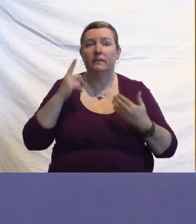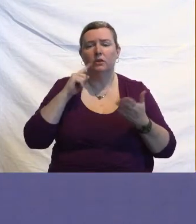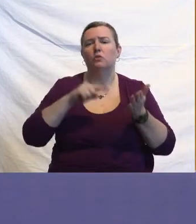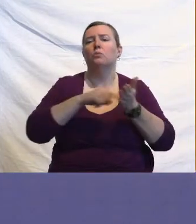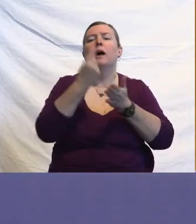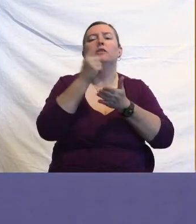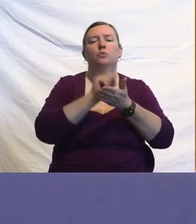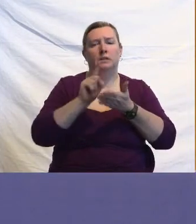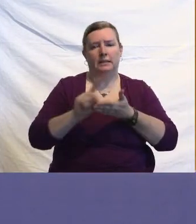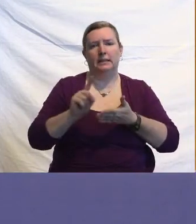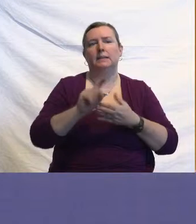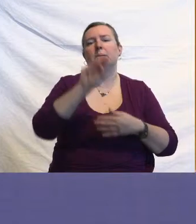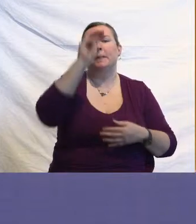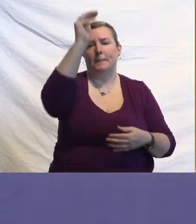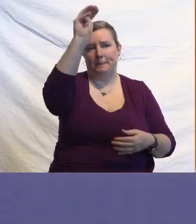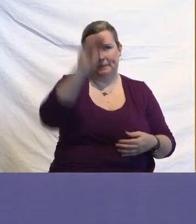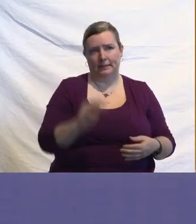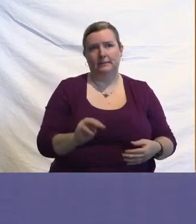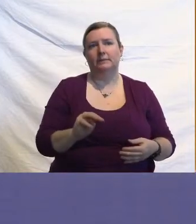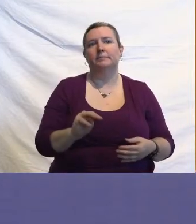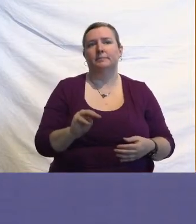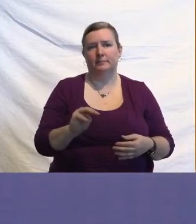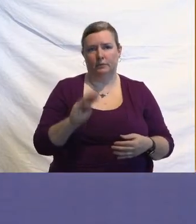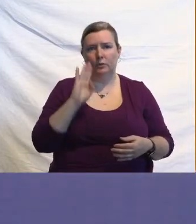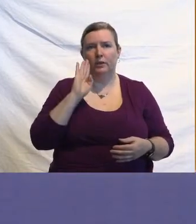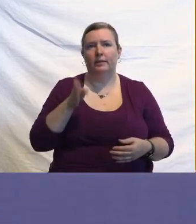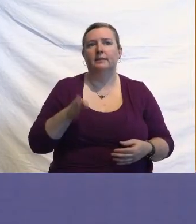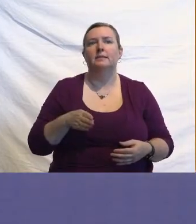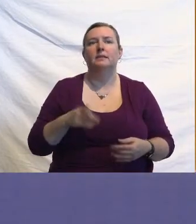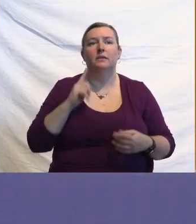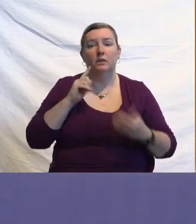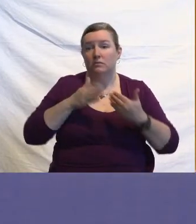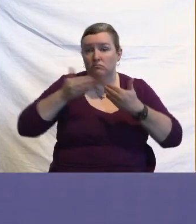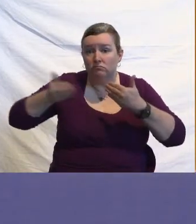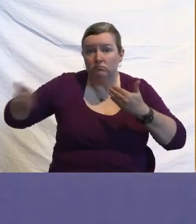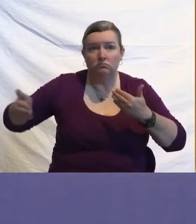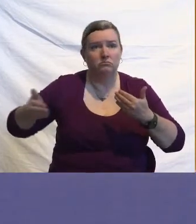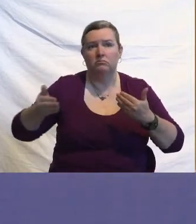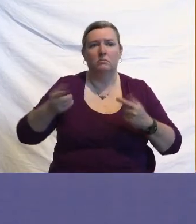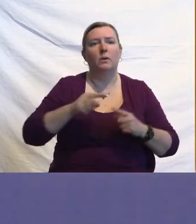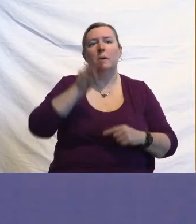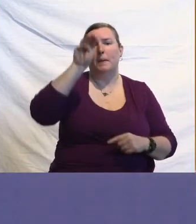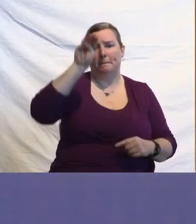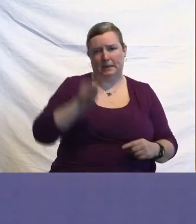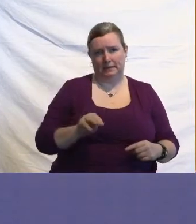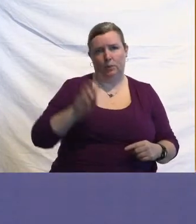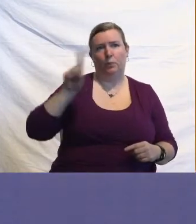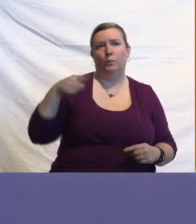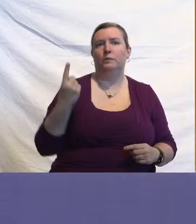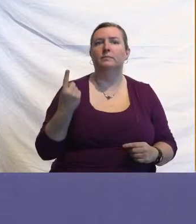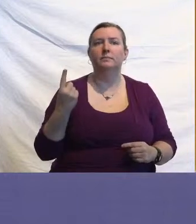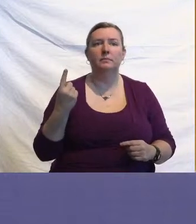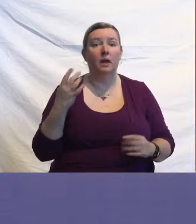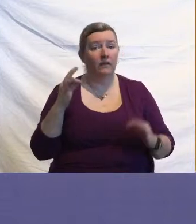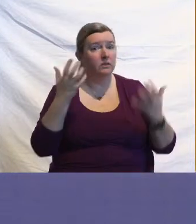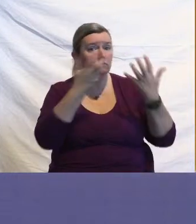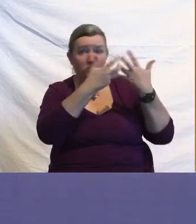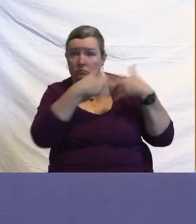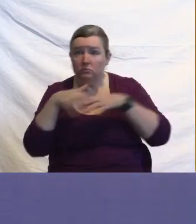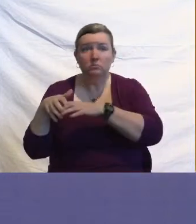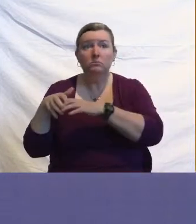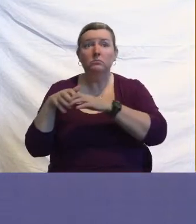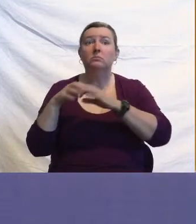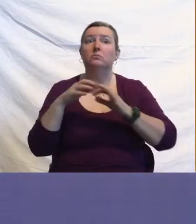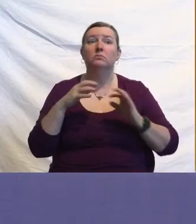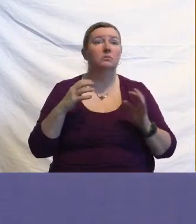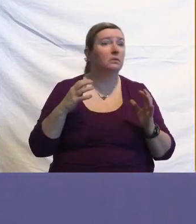in-person briefings once a week, and at least for the time being on Mondays. Throughout the pandemic, we have altered, as you know,